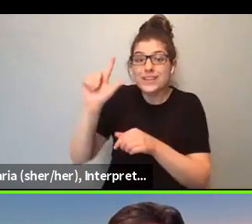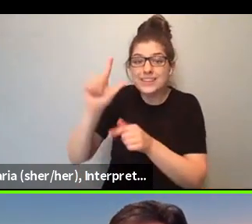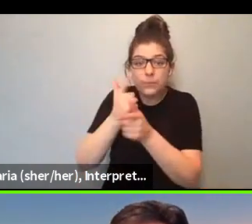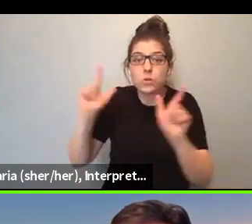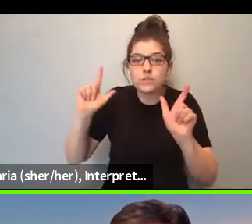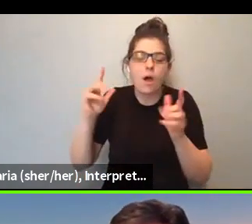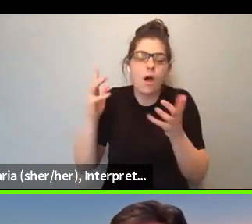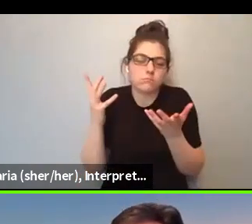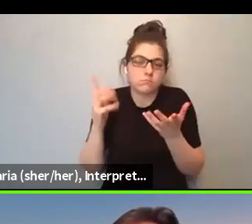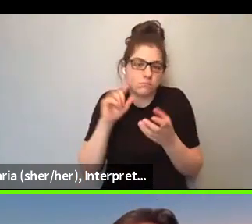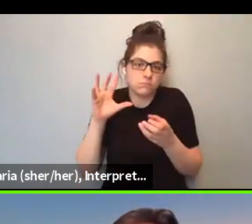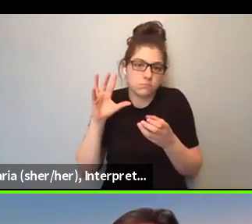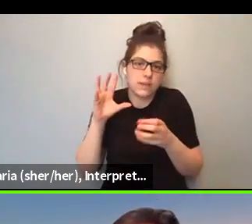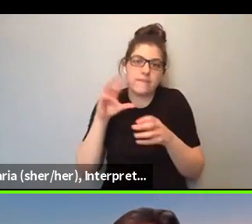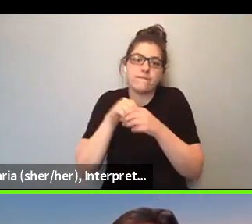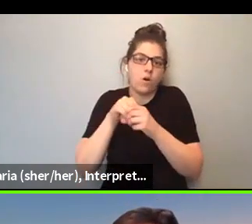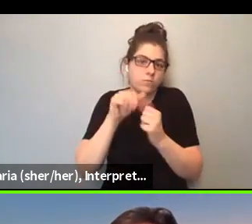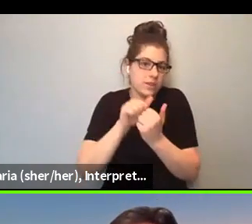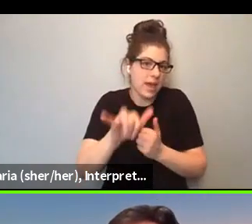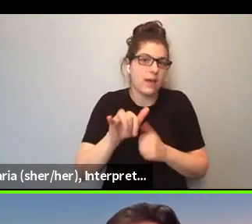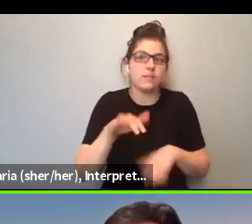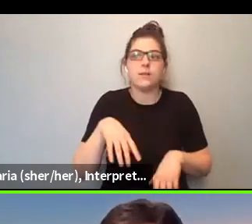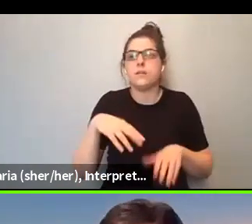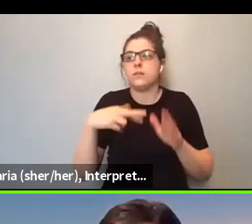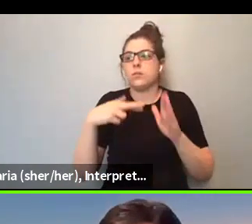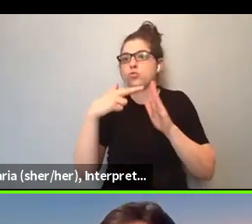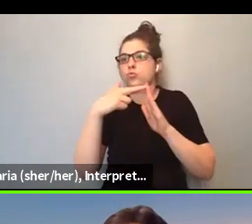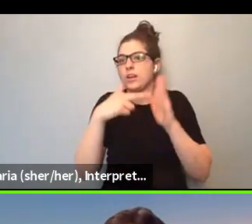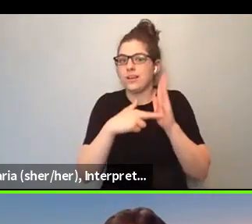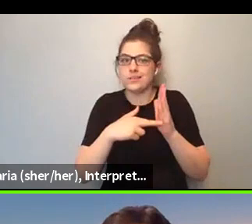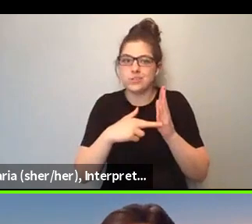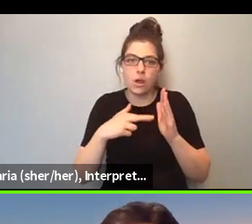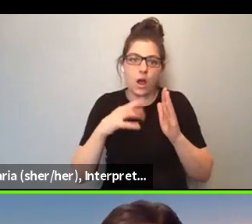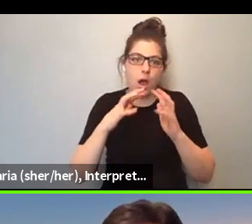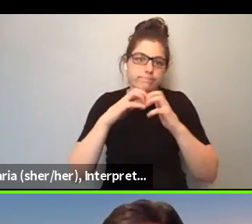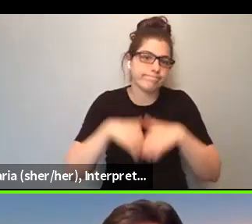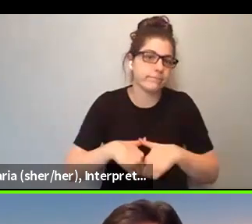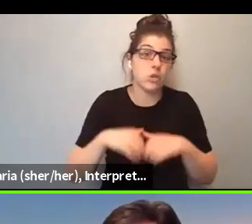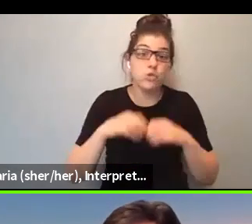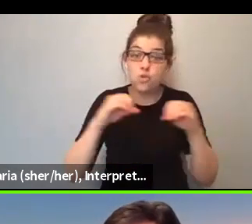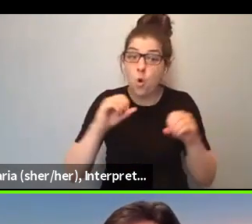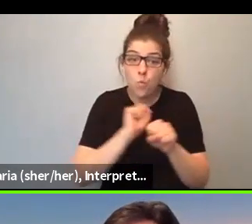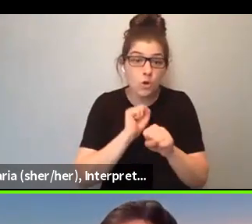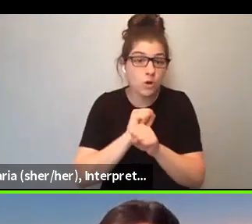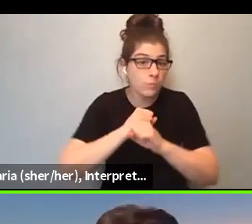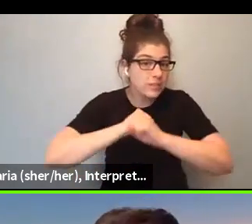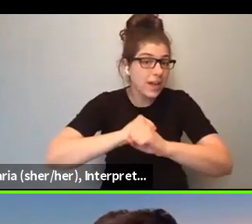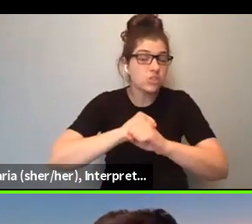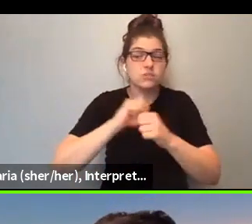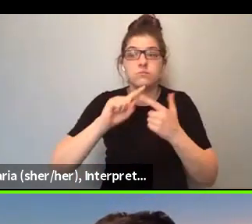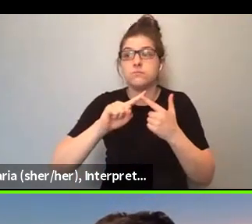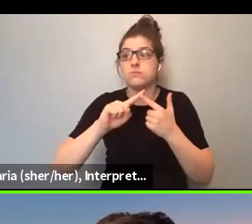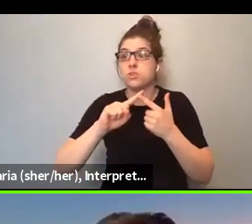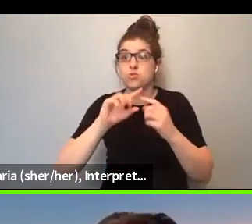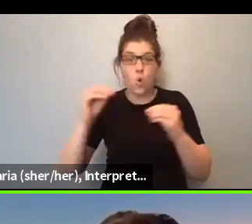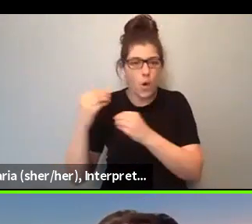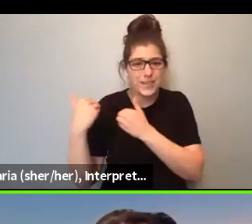The deregulation, the lack of worker protection, the lack of any kind of